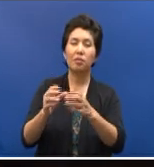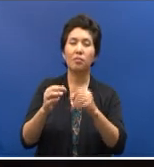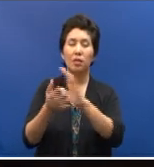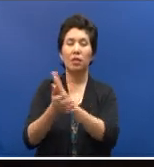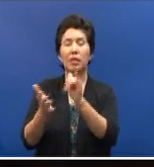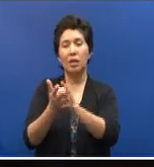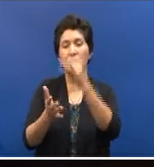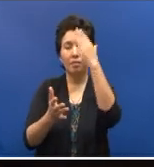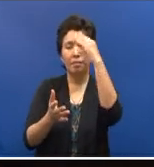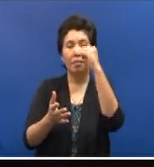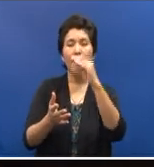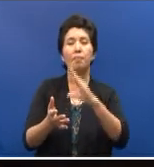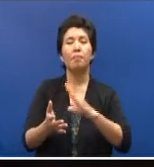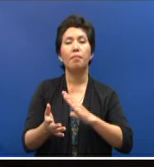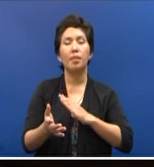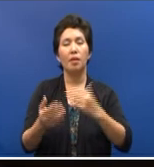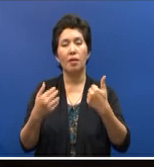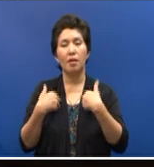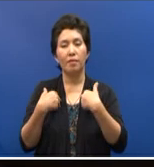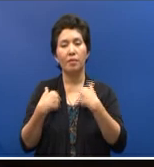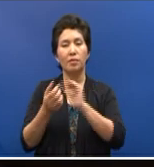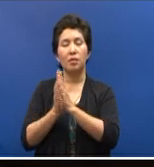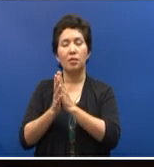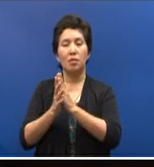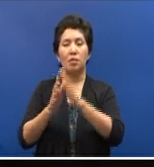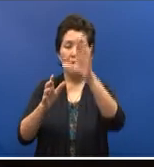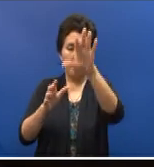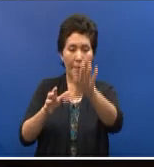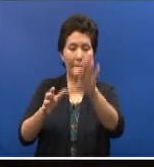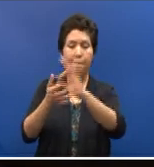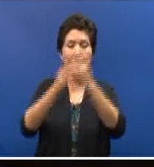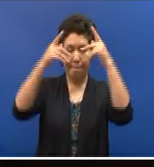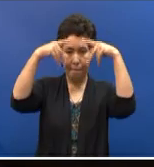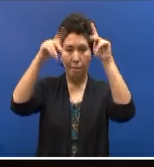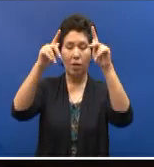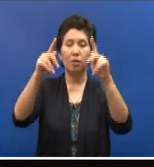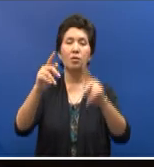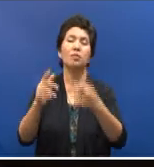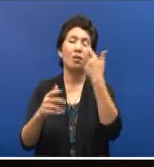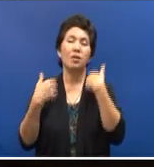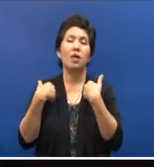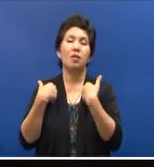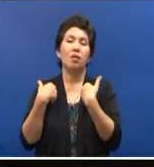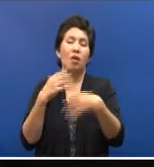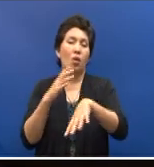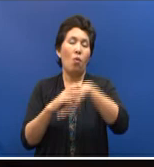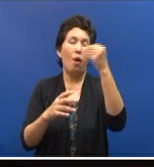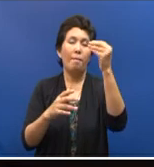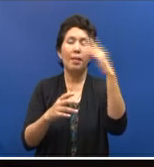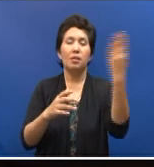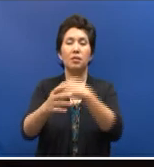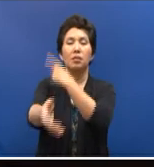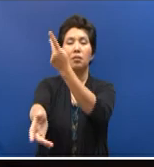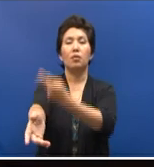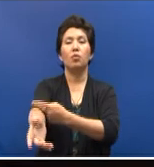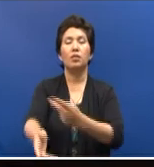that man had been considered as their chief, okay, because of the supernatural power.